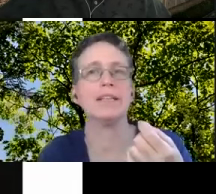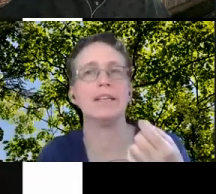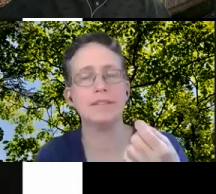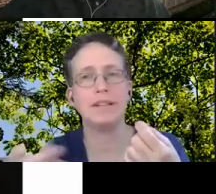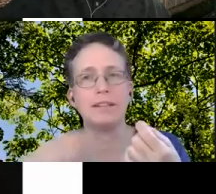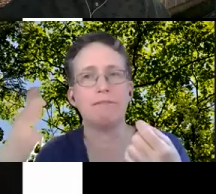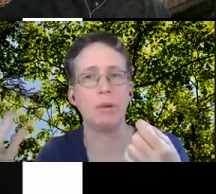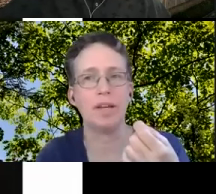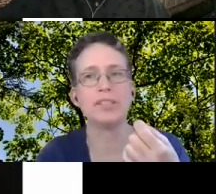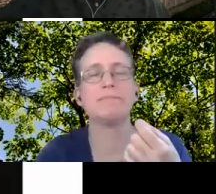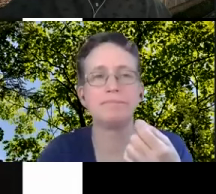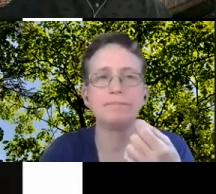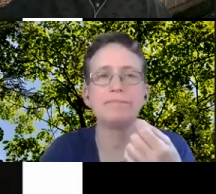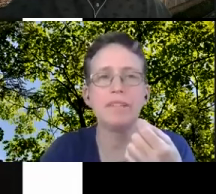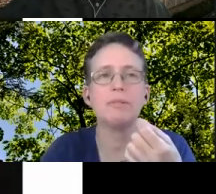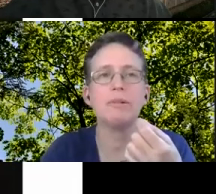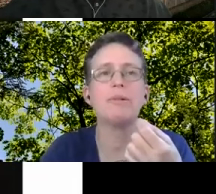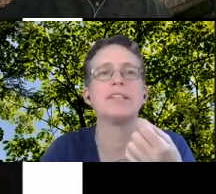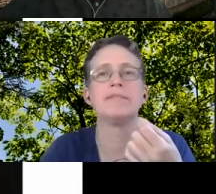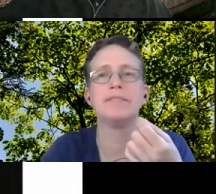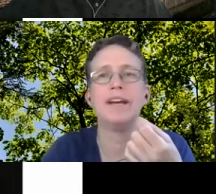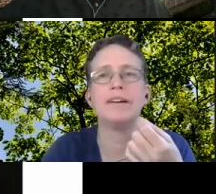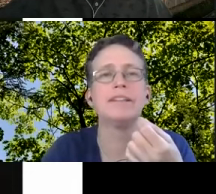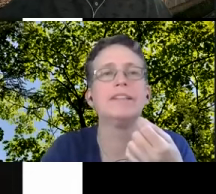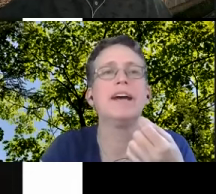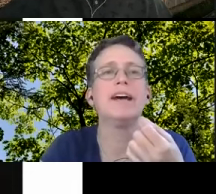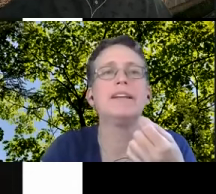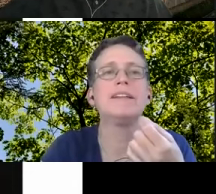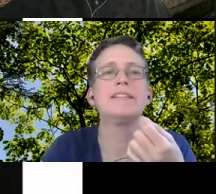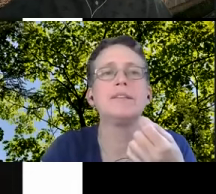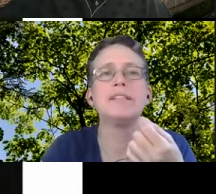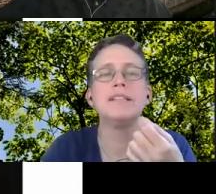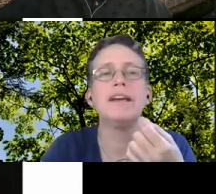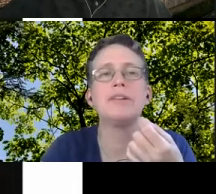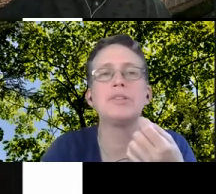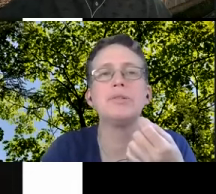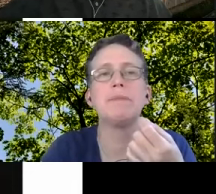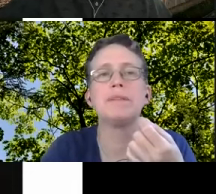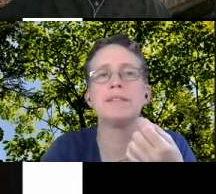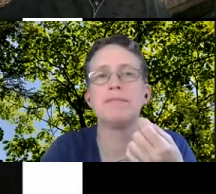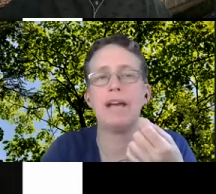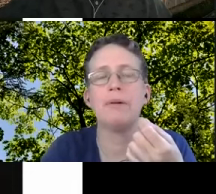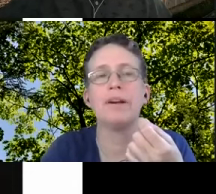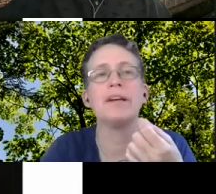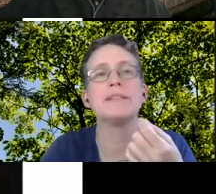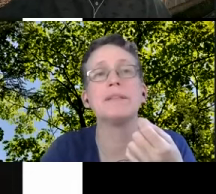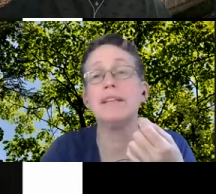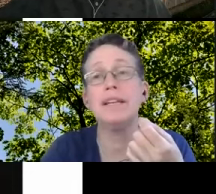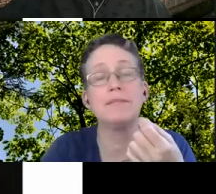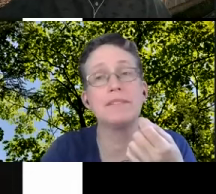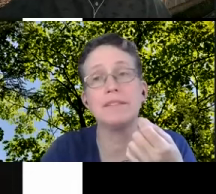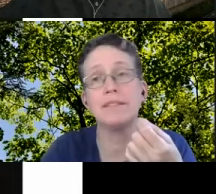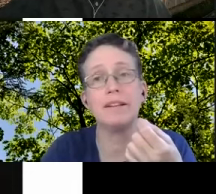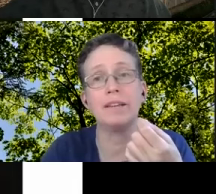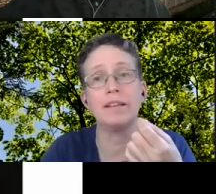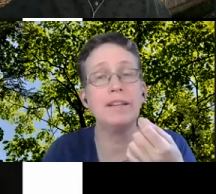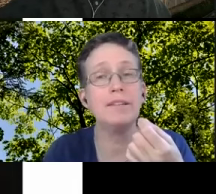the leaves, like the foliage. Great question. Yeah. And so you can see how chewed up this flower is, but the